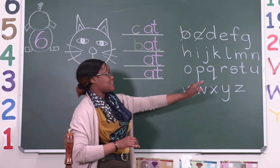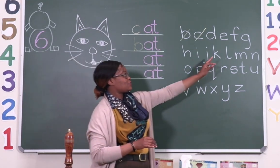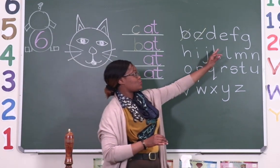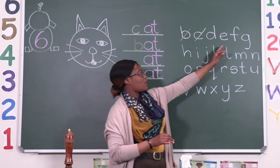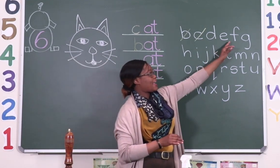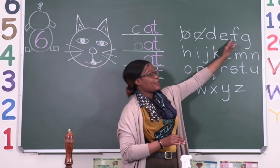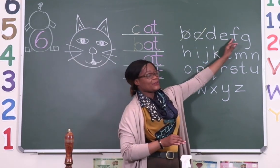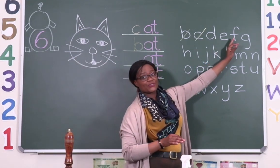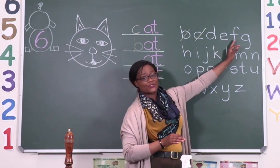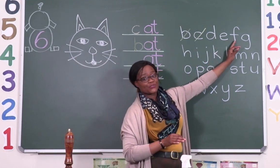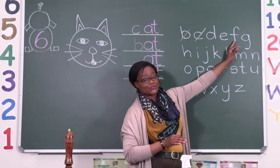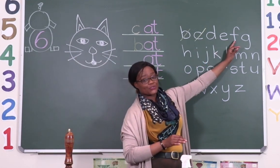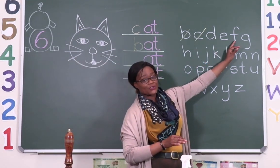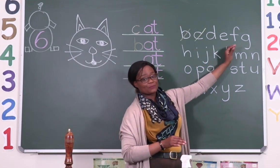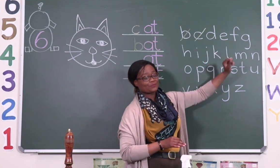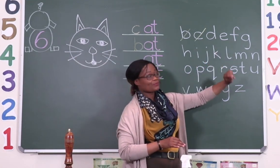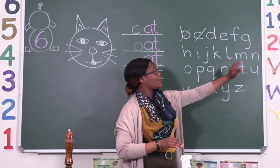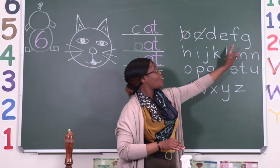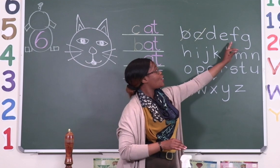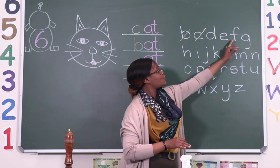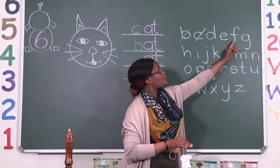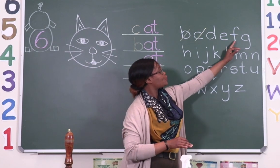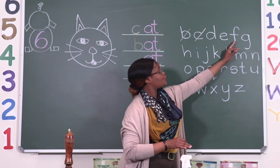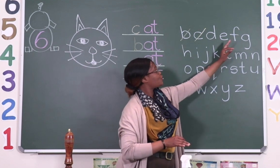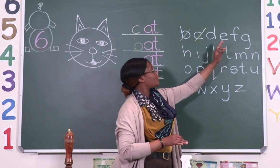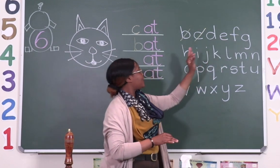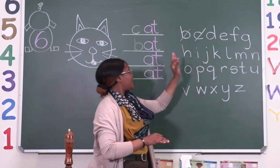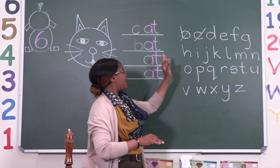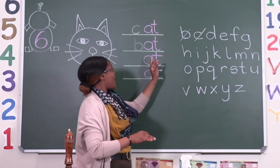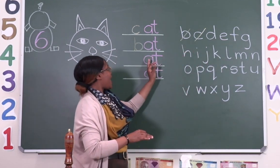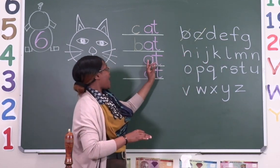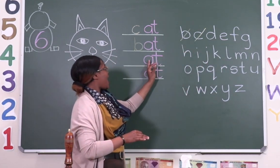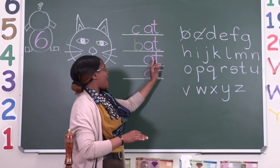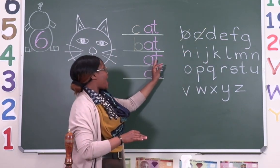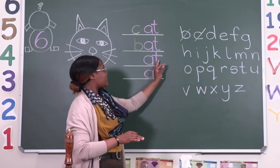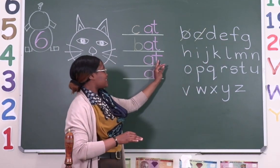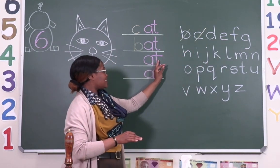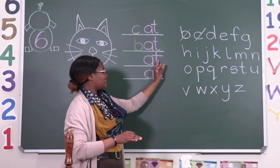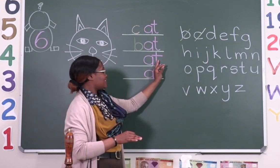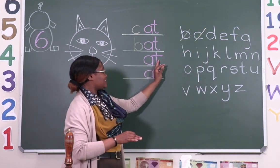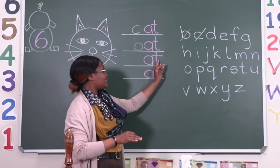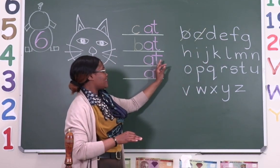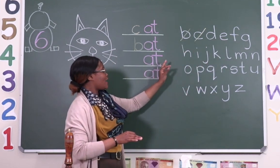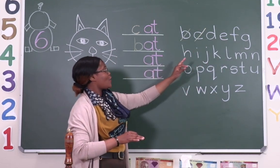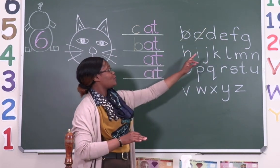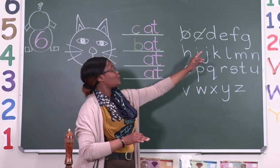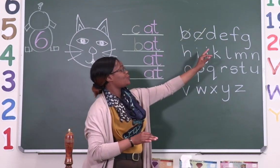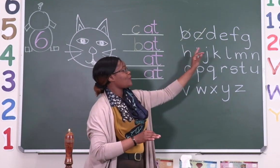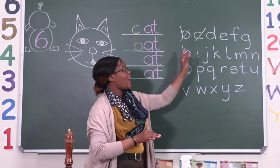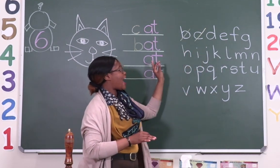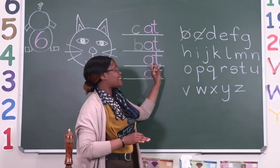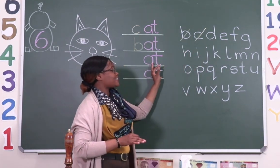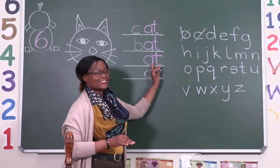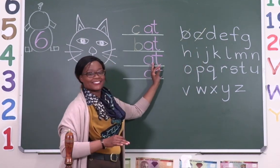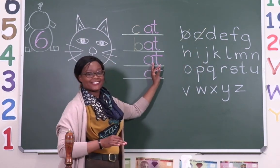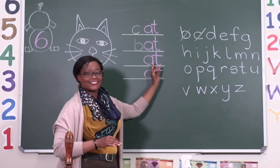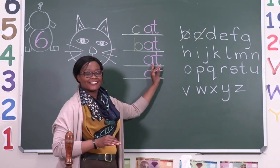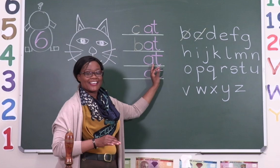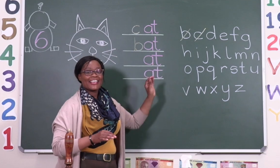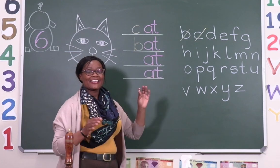F. F. At. At.